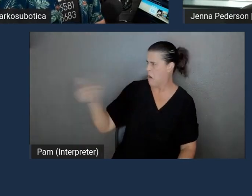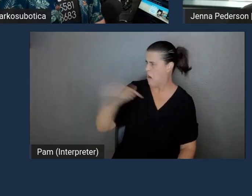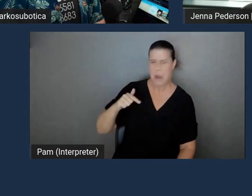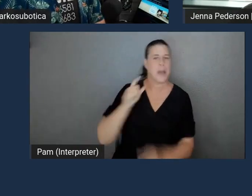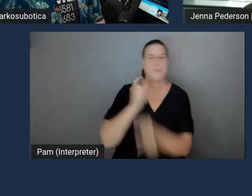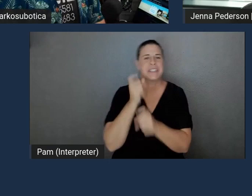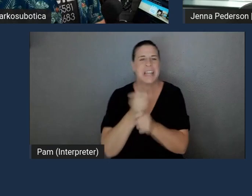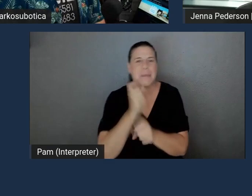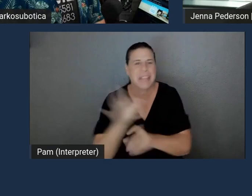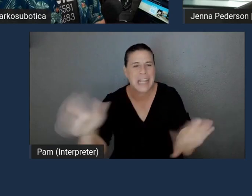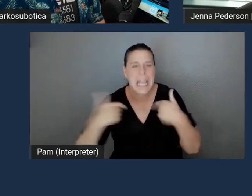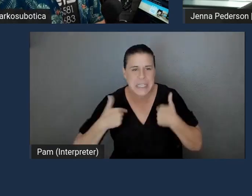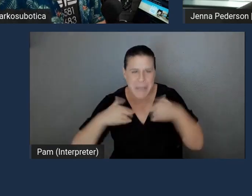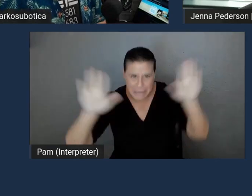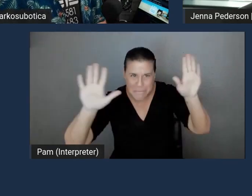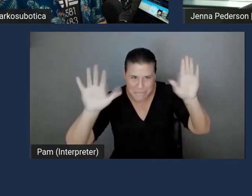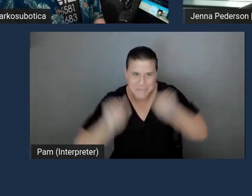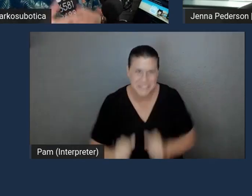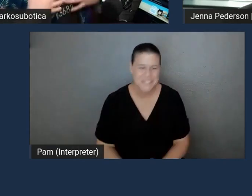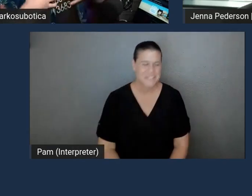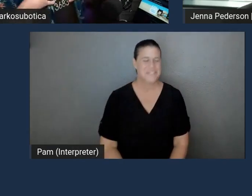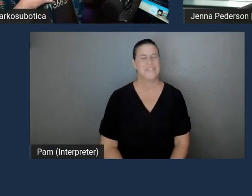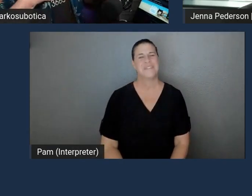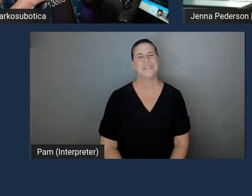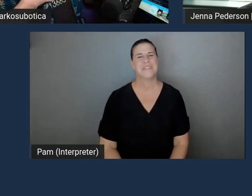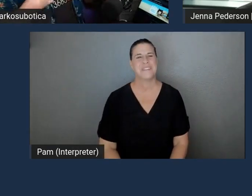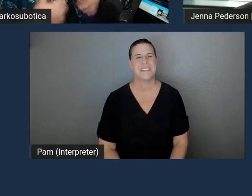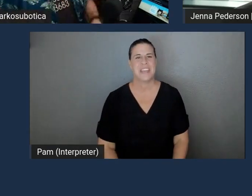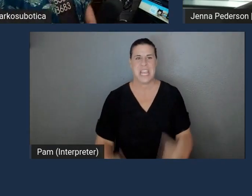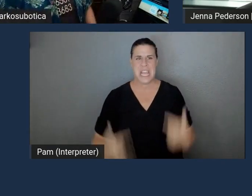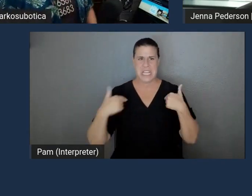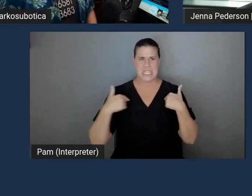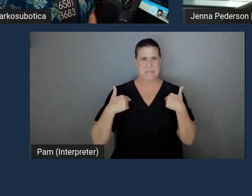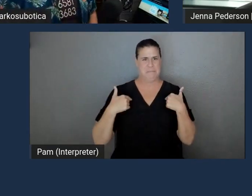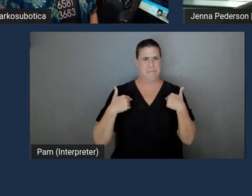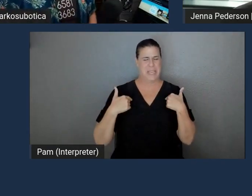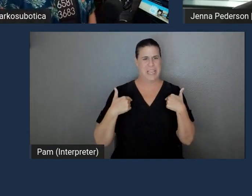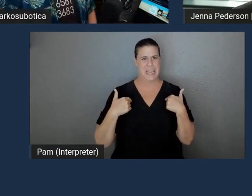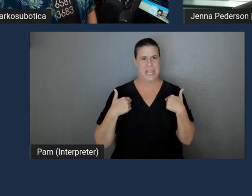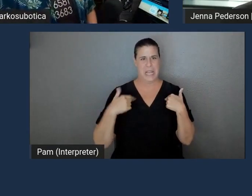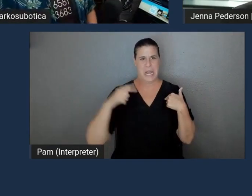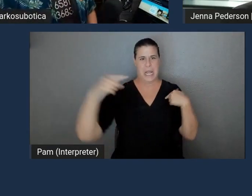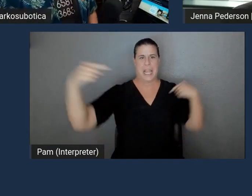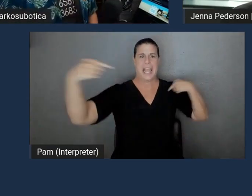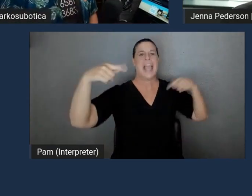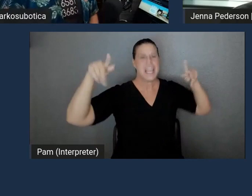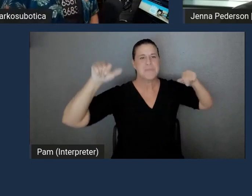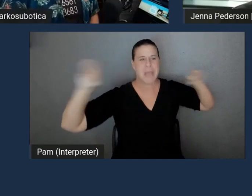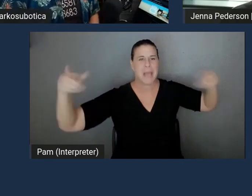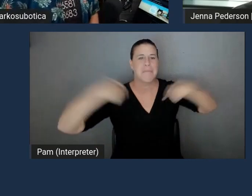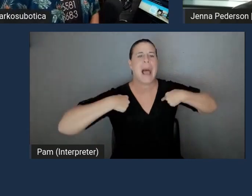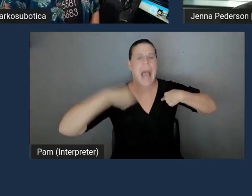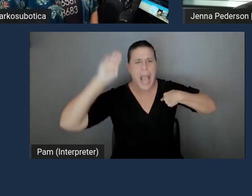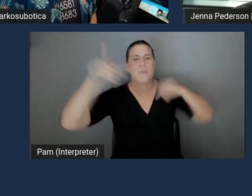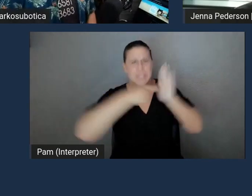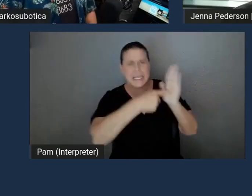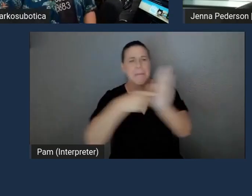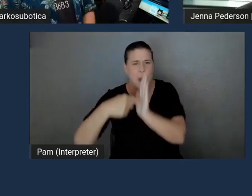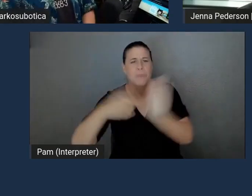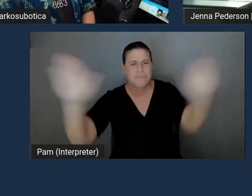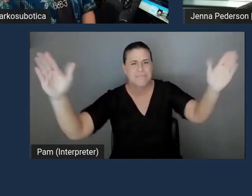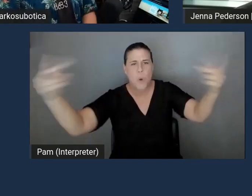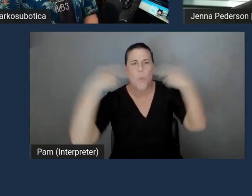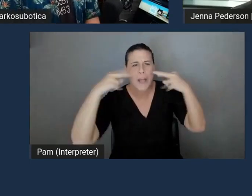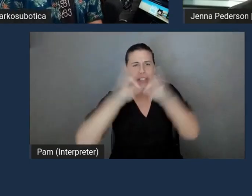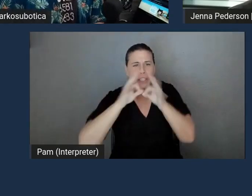It's me. Just panicking a little It's bit. me. It's Pam. It's Pam, actually. Pam's going to demo.